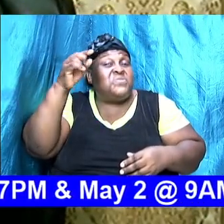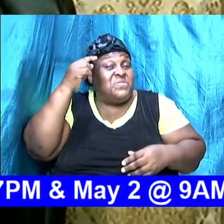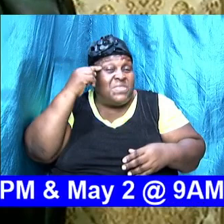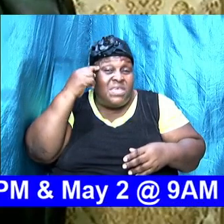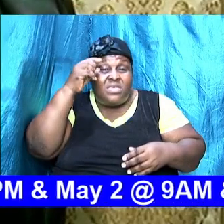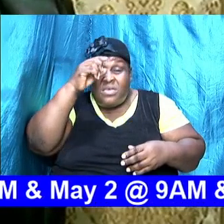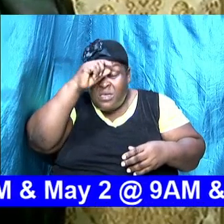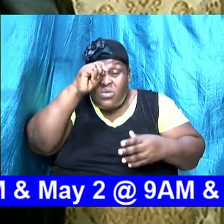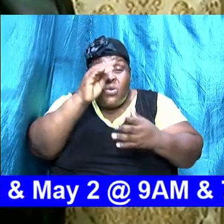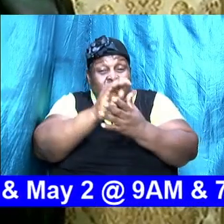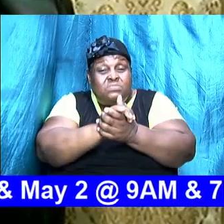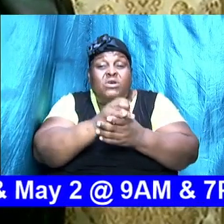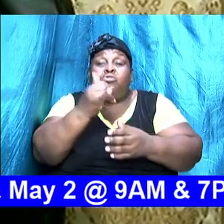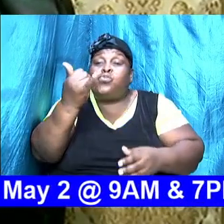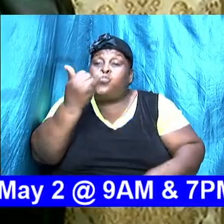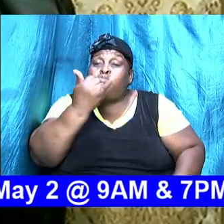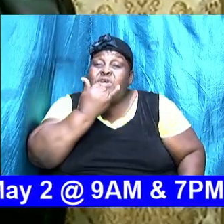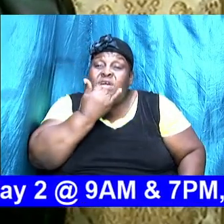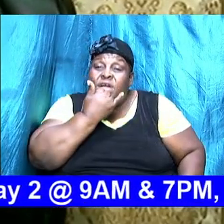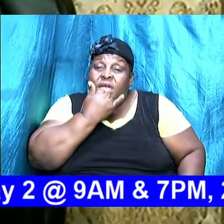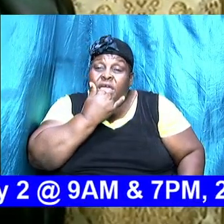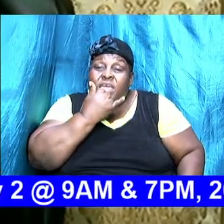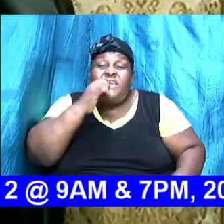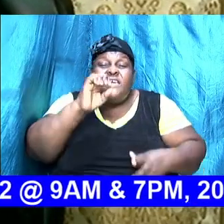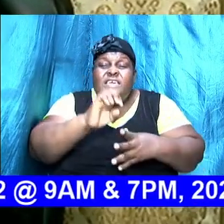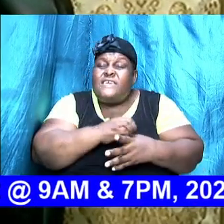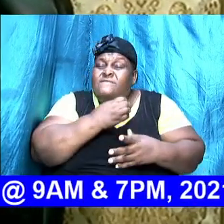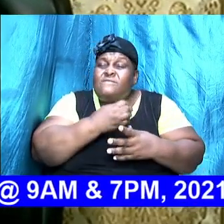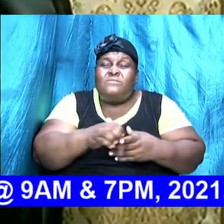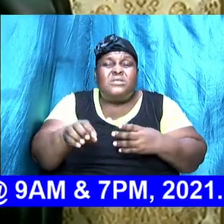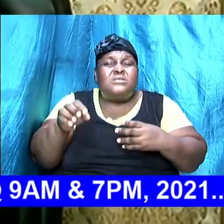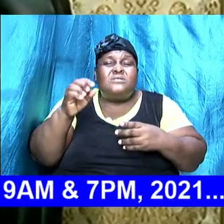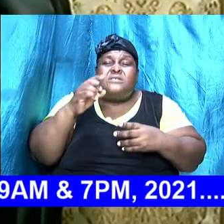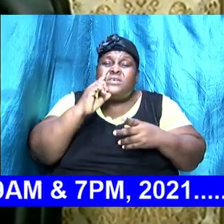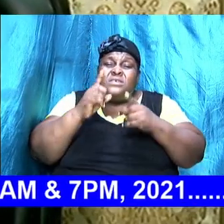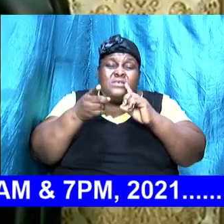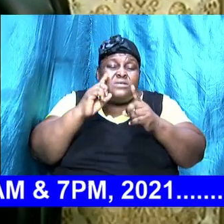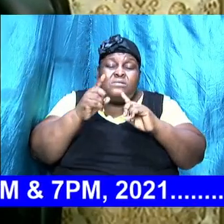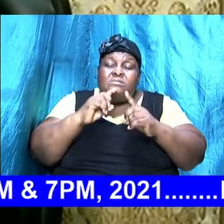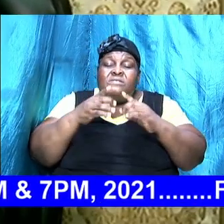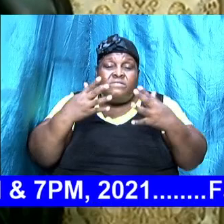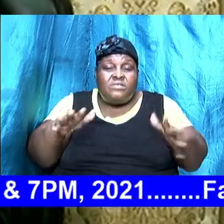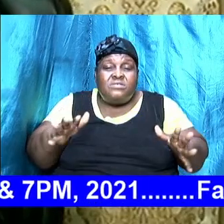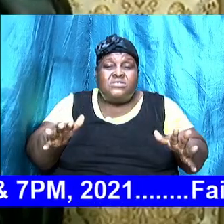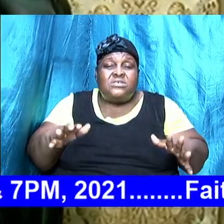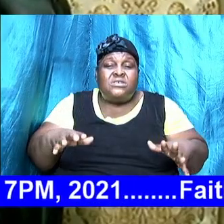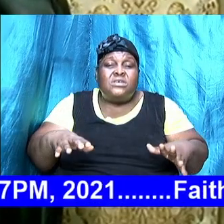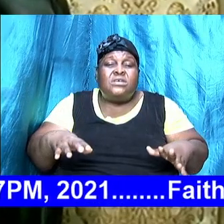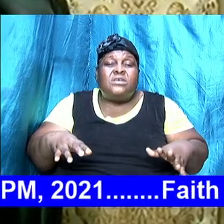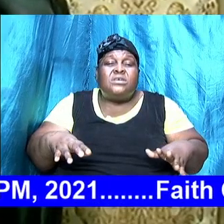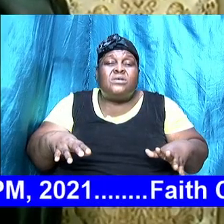the discussion he insists to go his way,